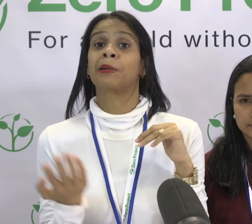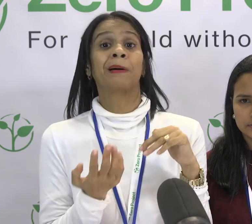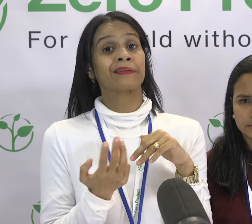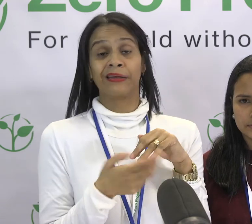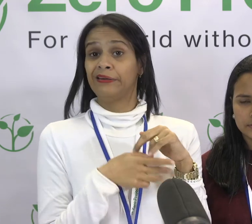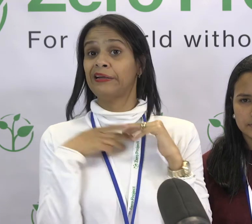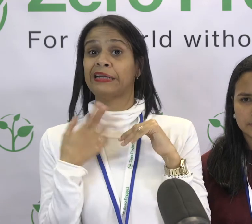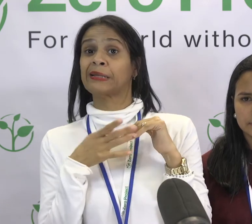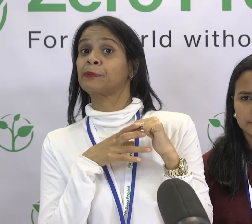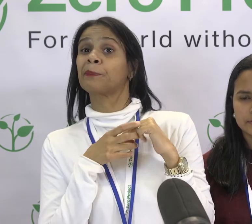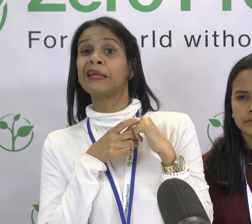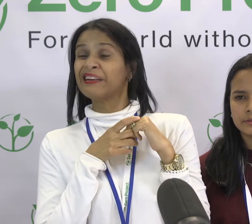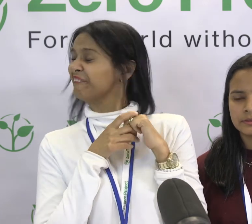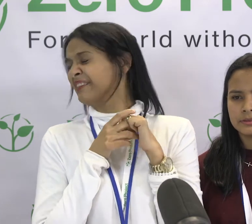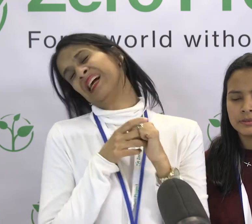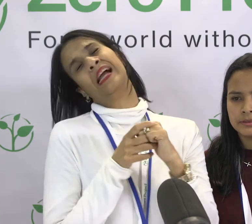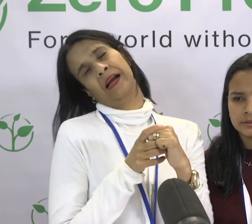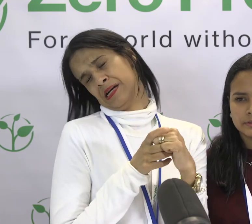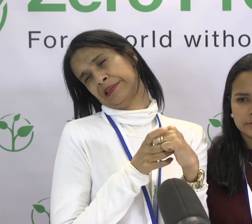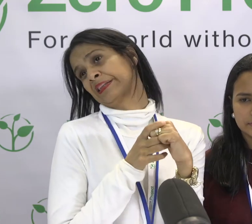de Prepace y de Propedif.